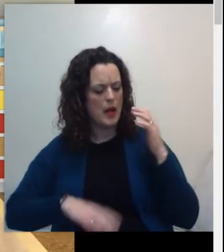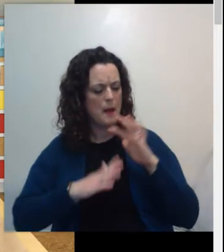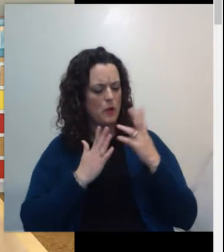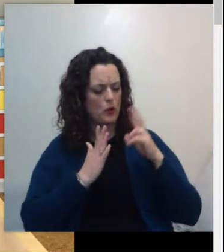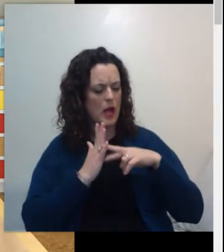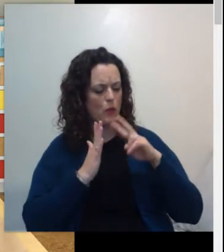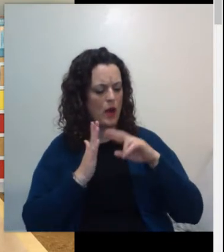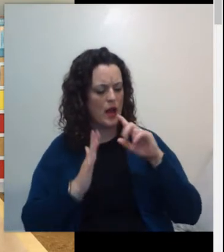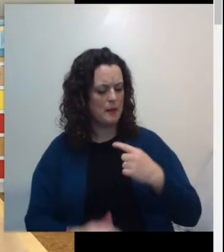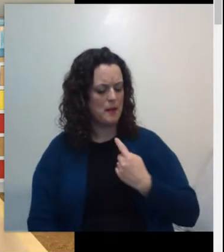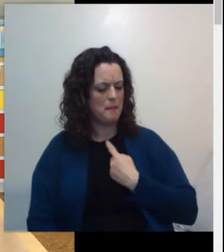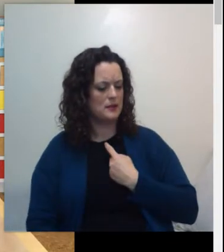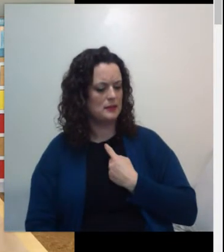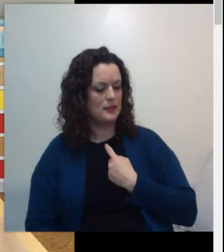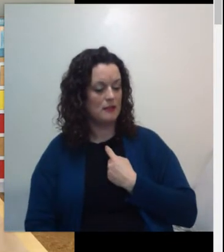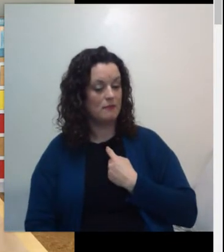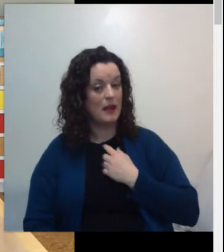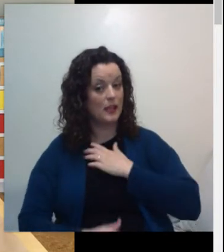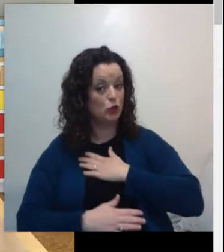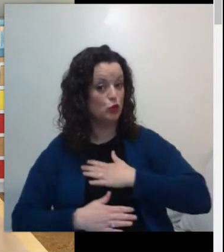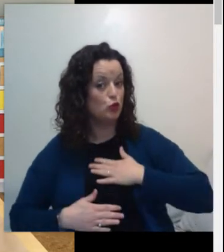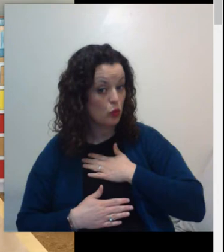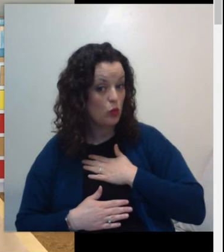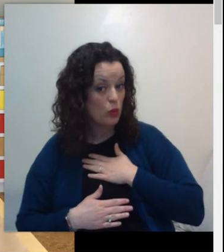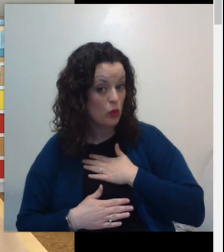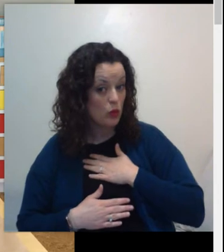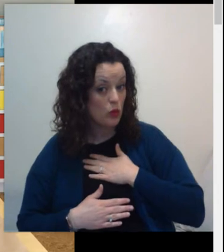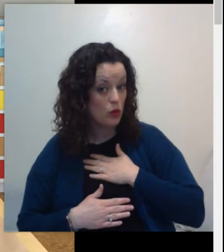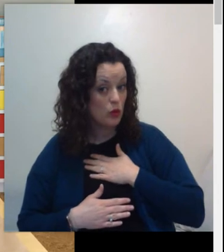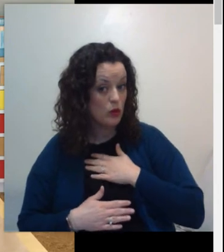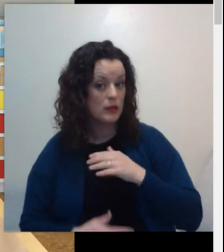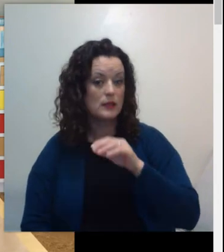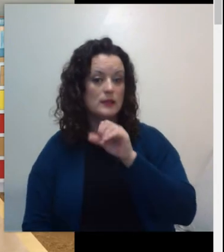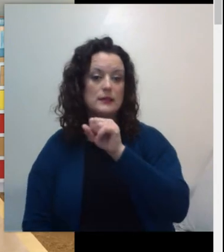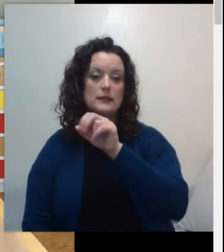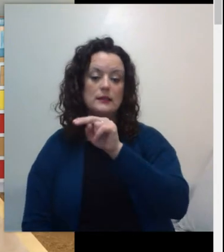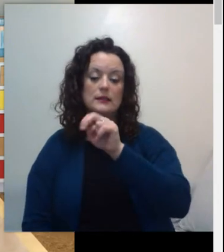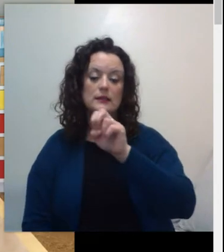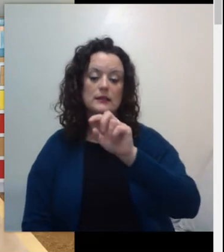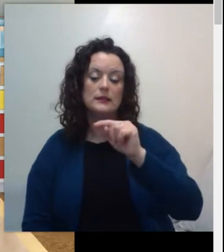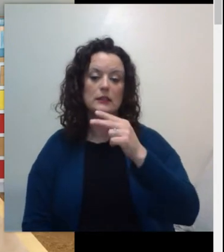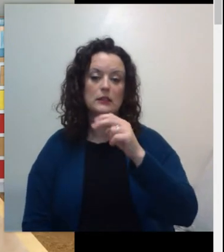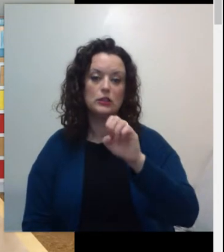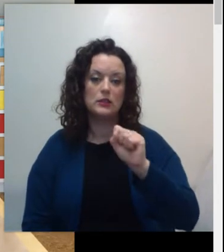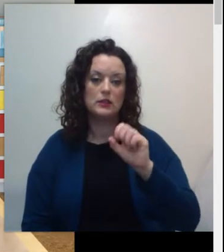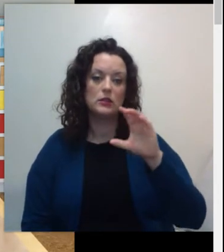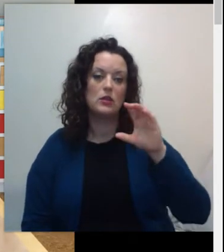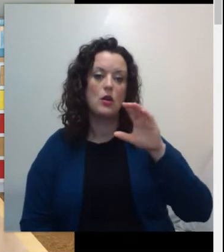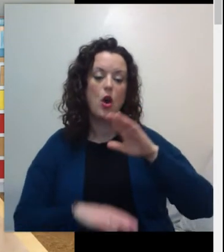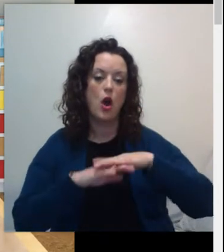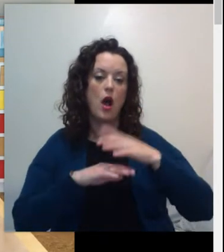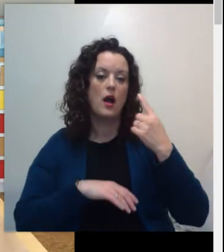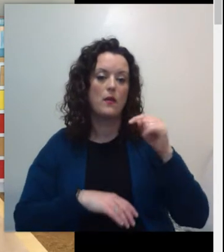that I really liked was Sneetches on the Beaches. I thought that was a good book.